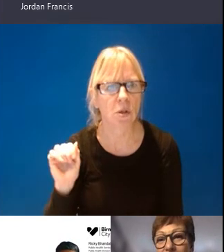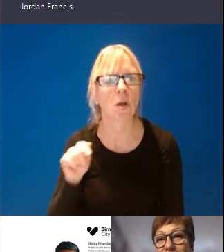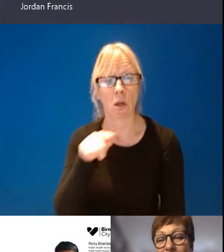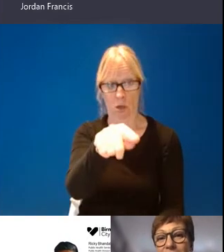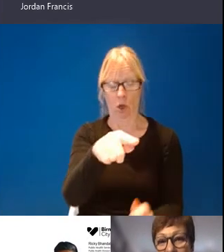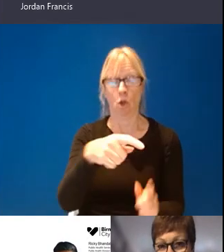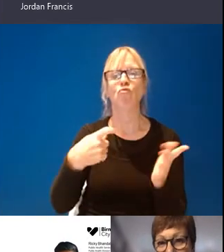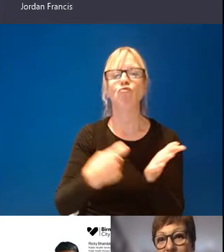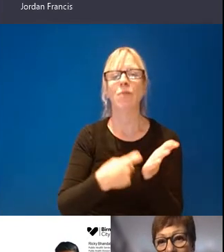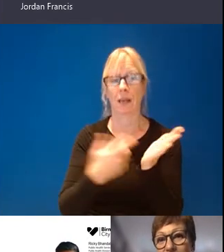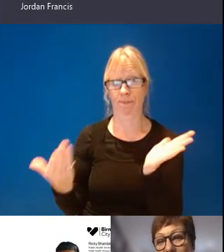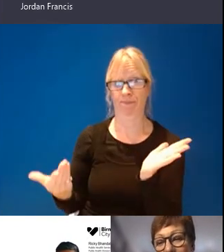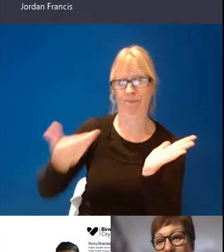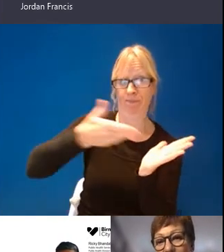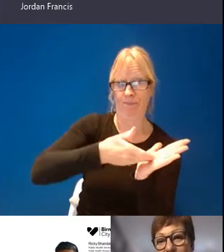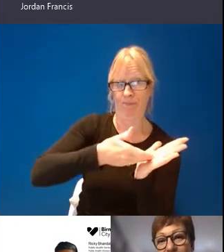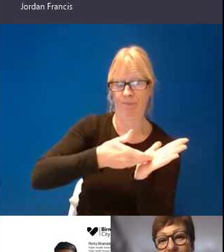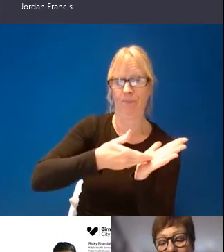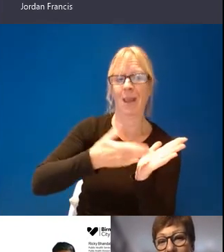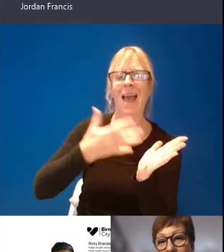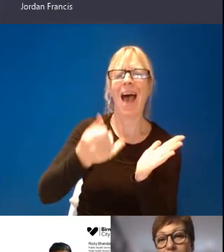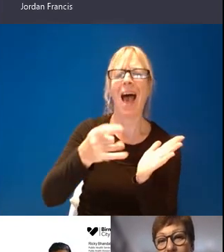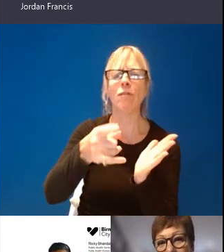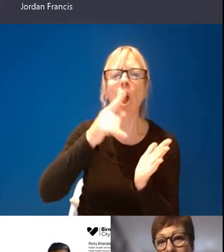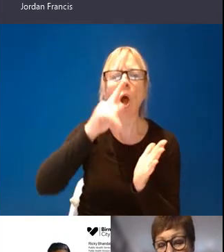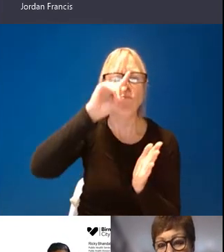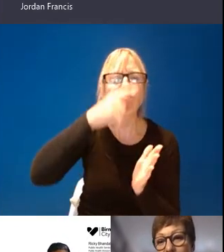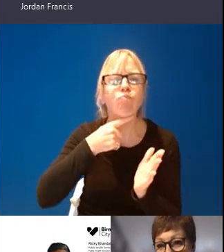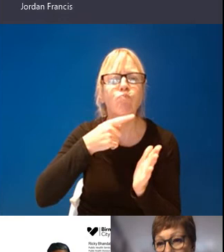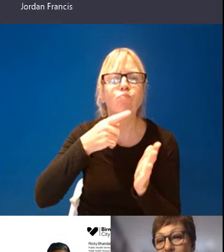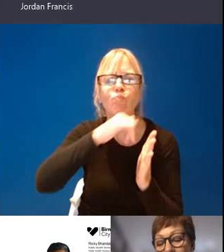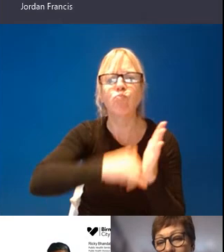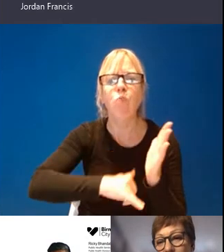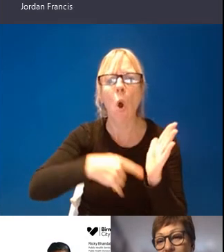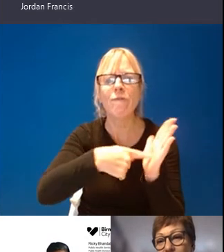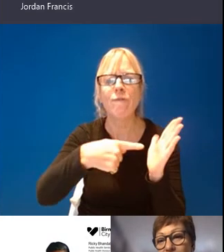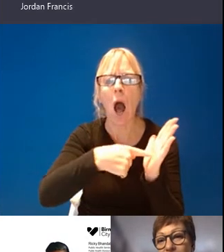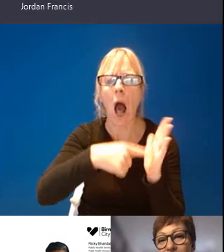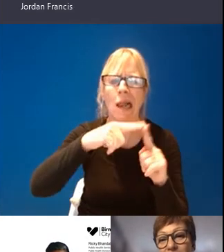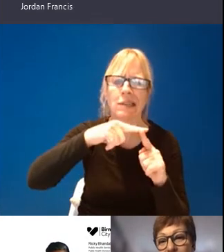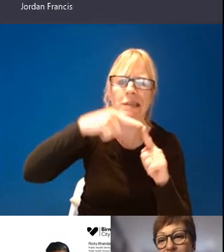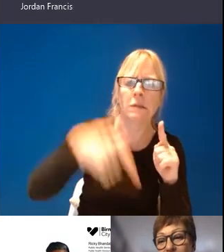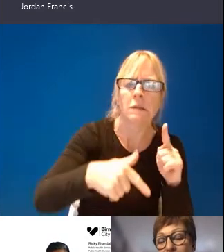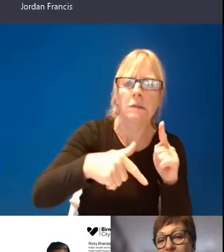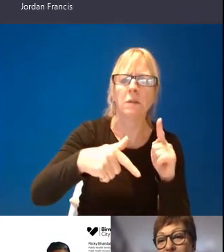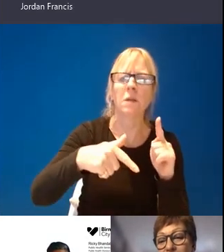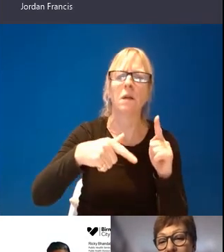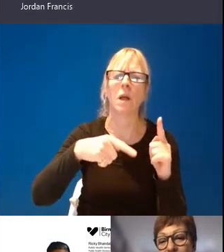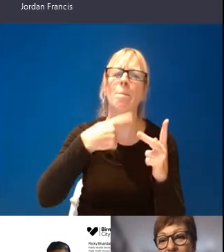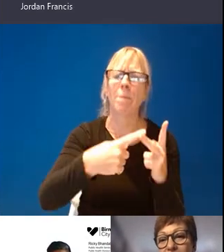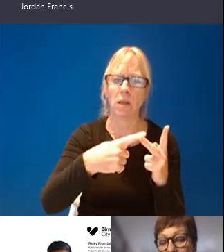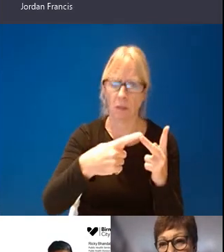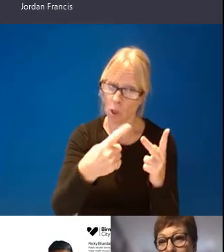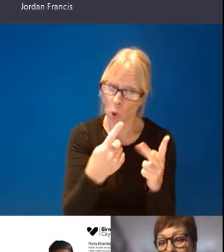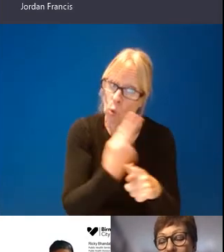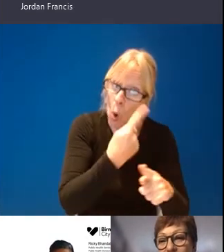there are sections within the actual profile in itself which go into bigger depths and identify the limitations within diabetes as